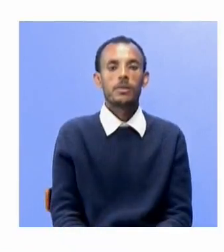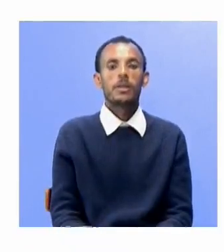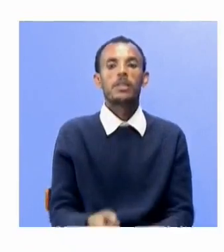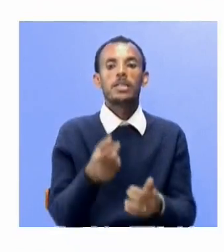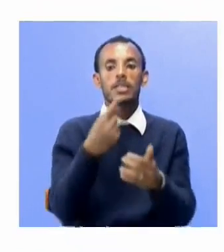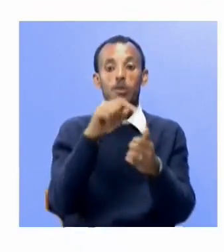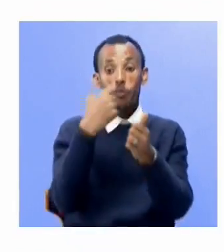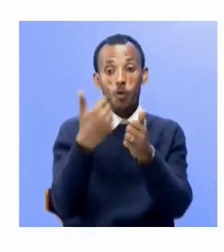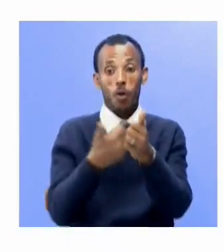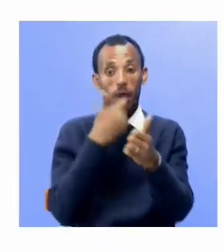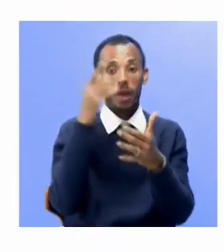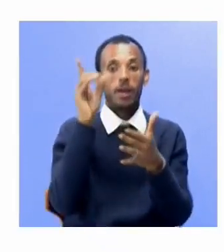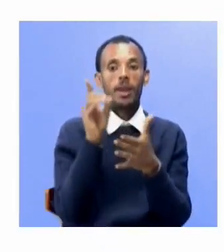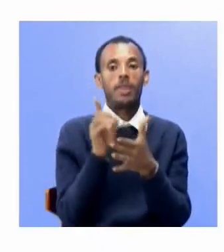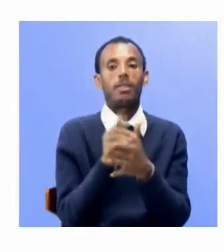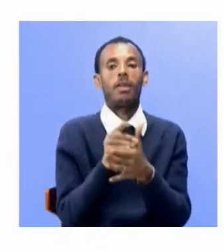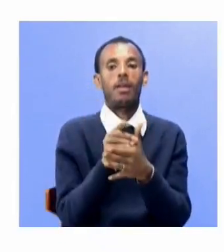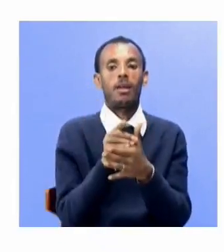data